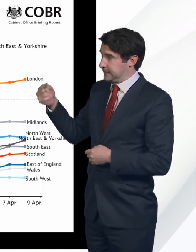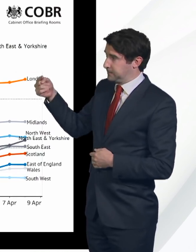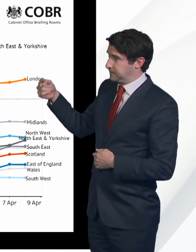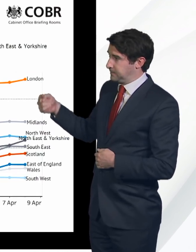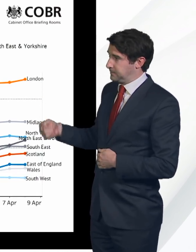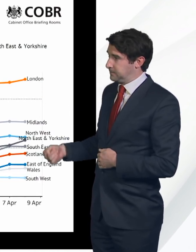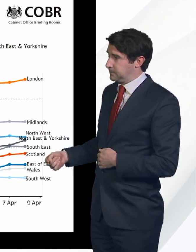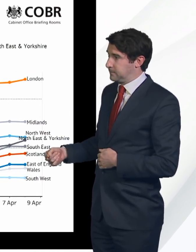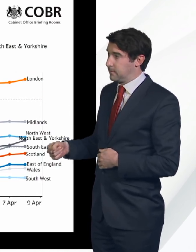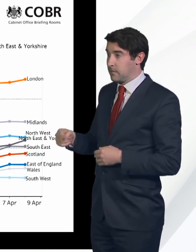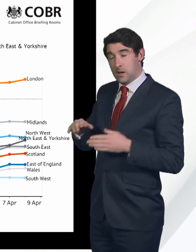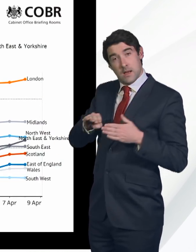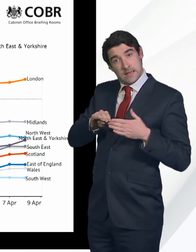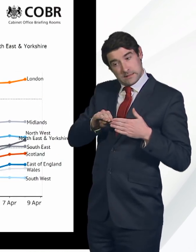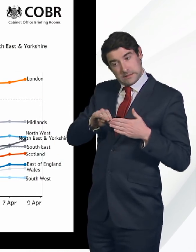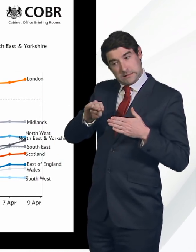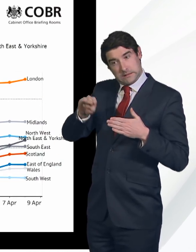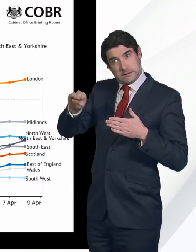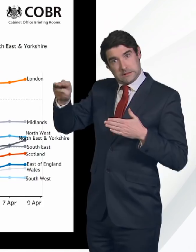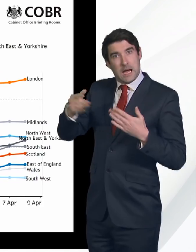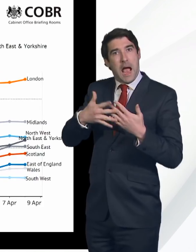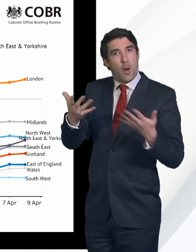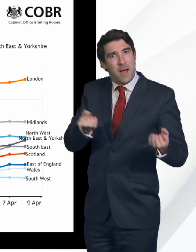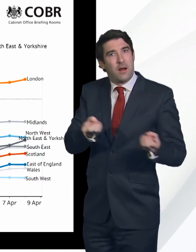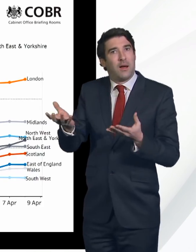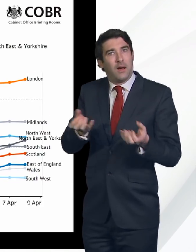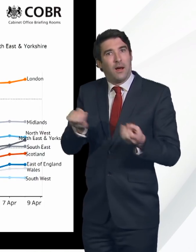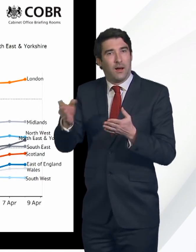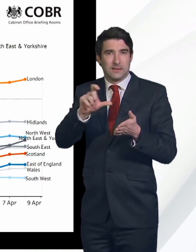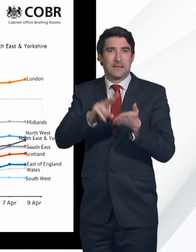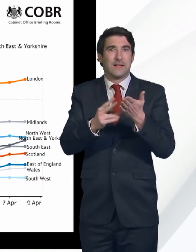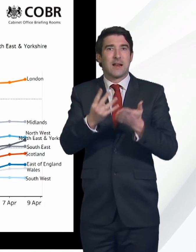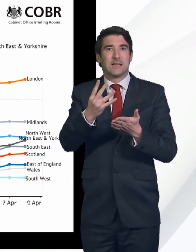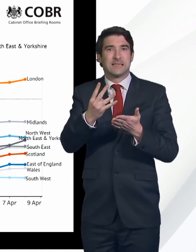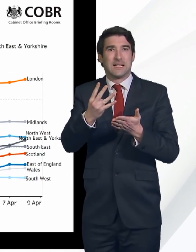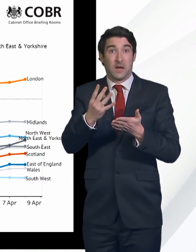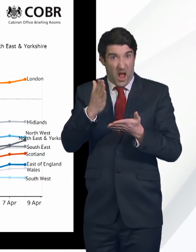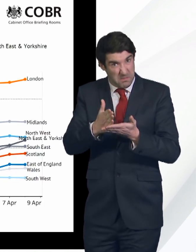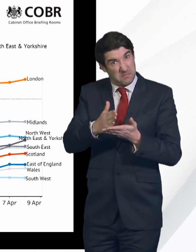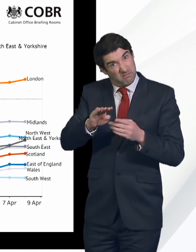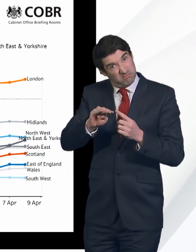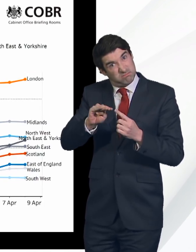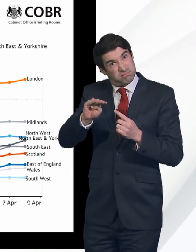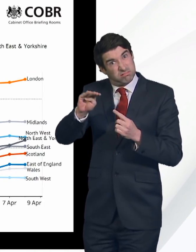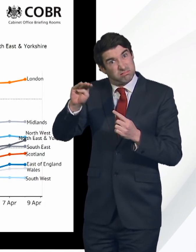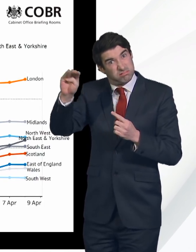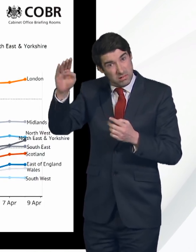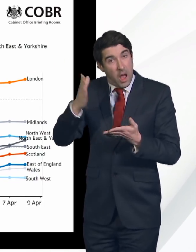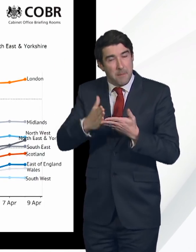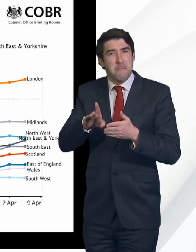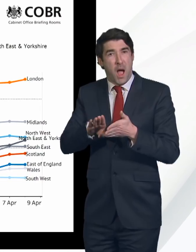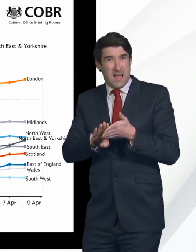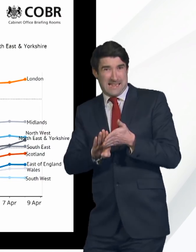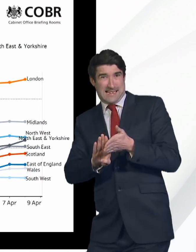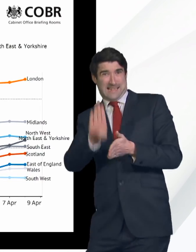hospital admissions, people in hospital beds with COVID, and it has gone up across the country, but it's not gone up in